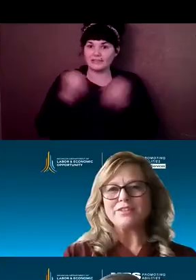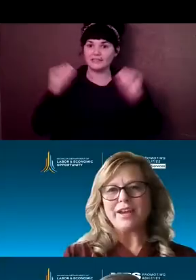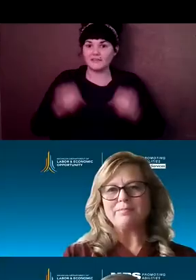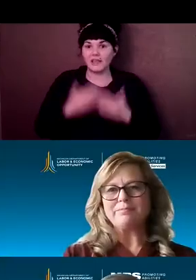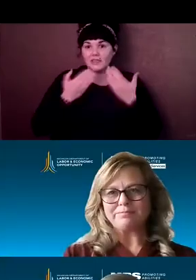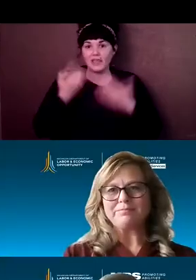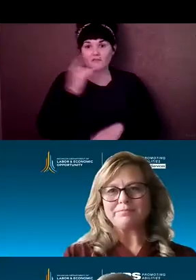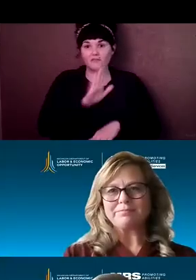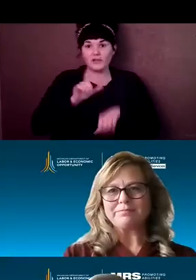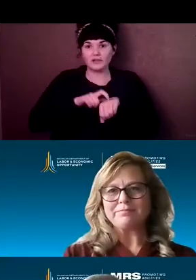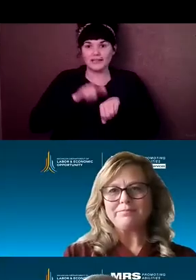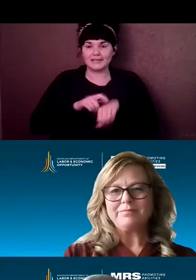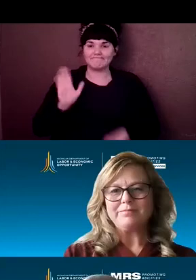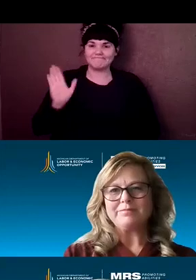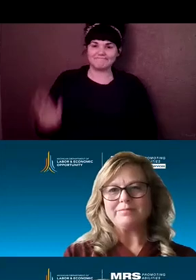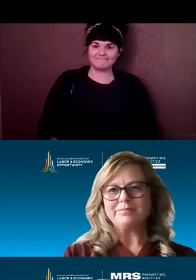your time.